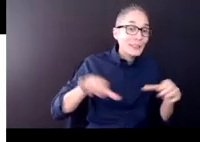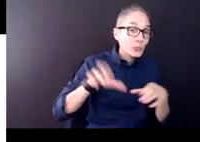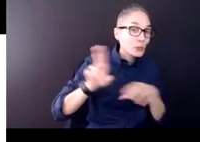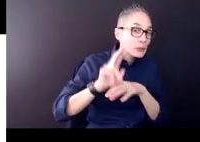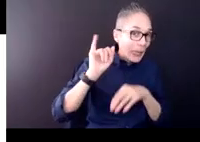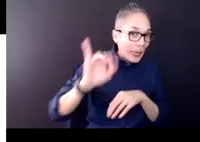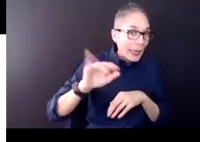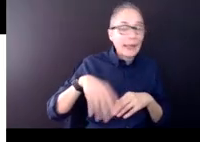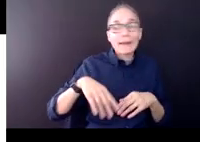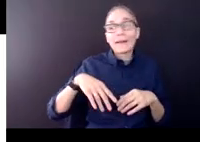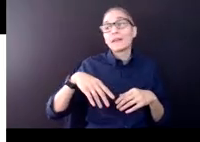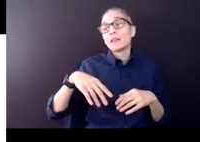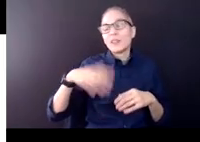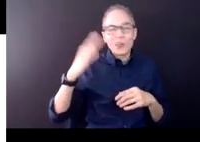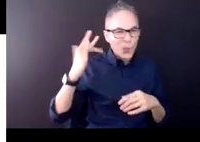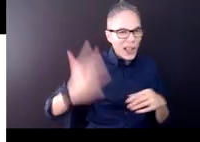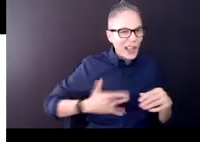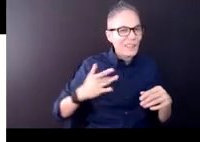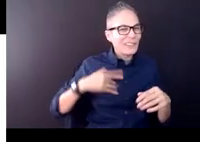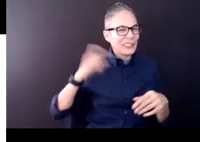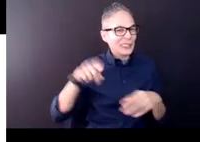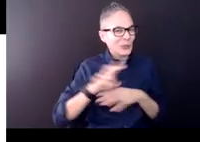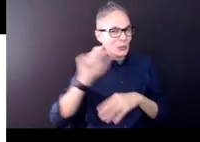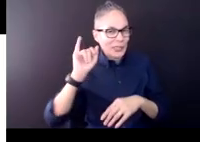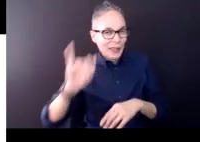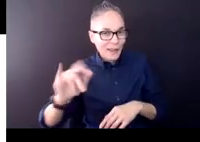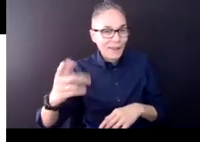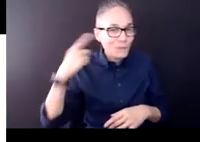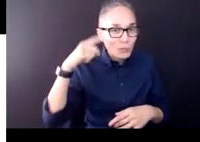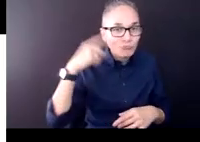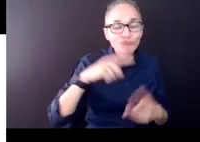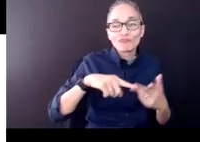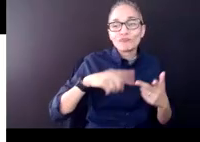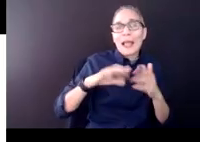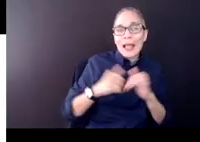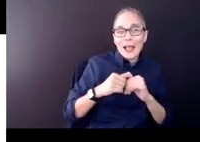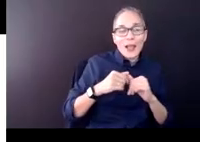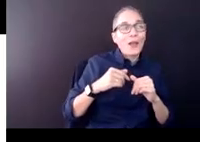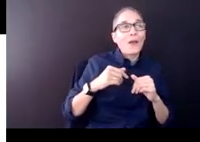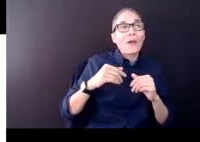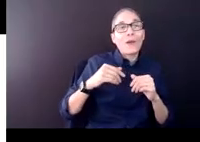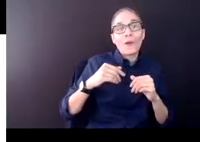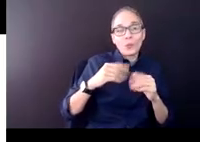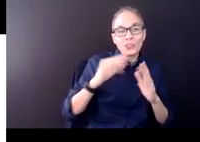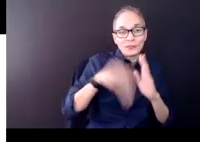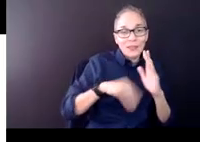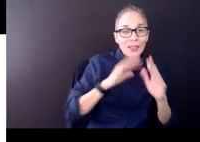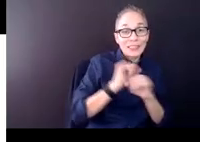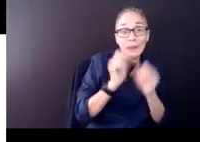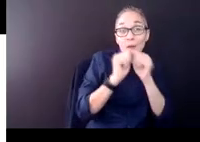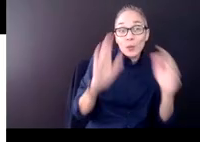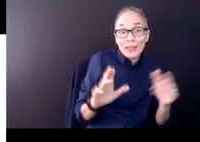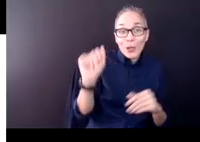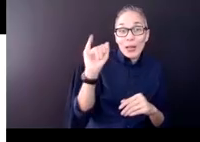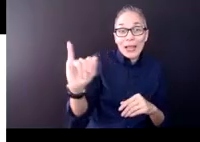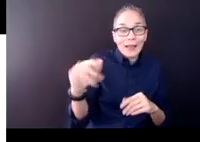AI? Why did you feel the need to use it then? How would you have completed the stage of your assignment without AI? What